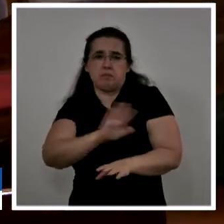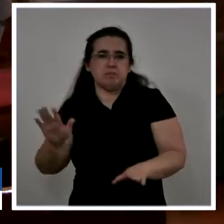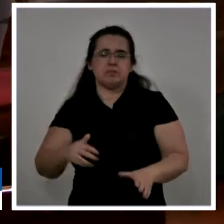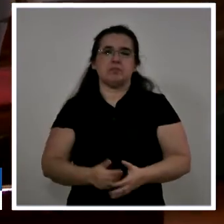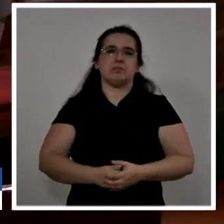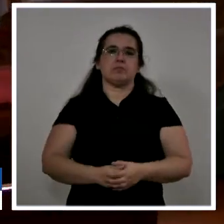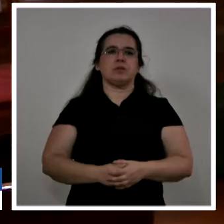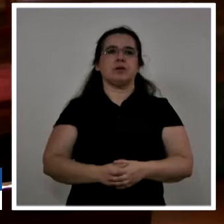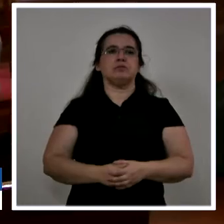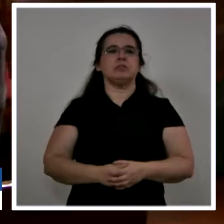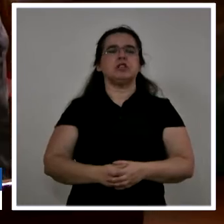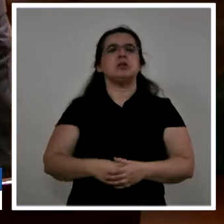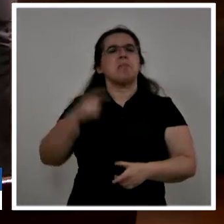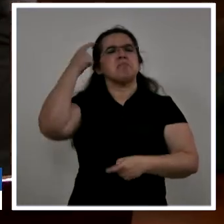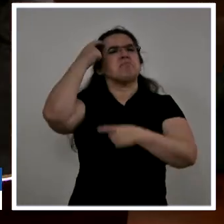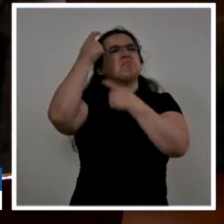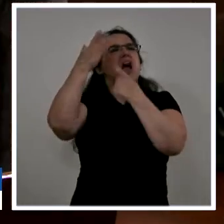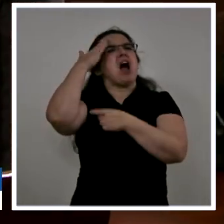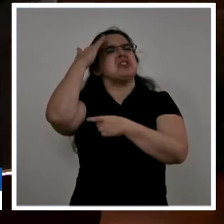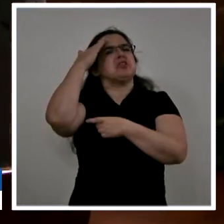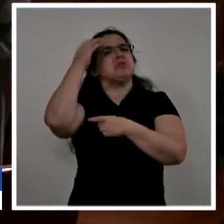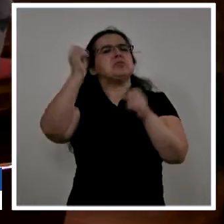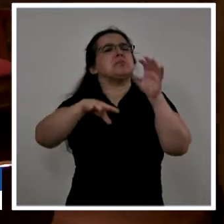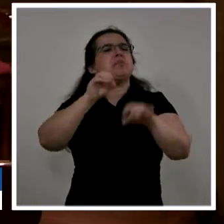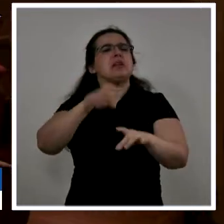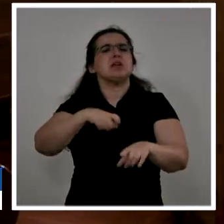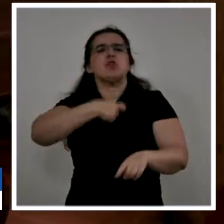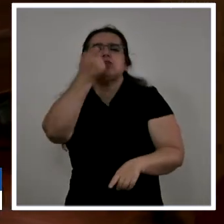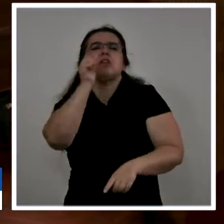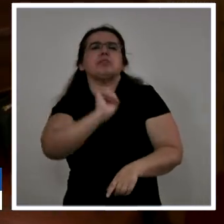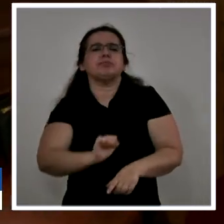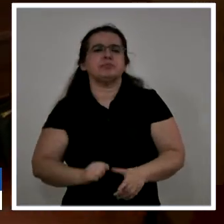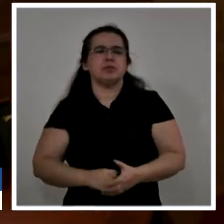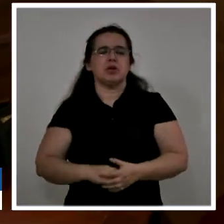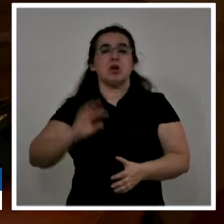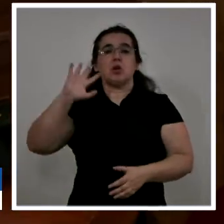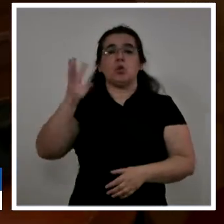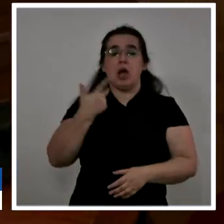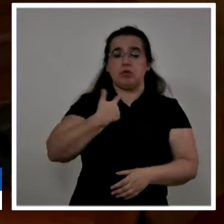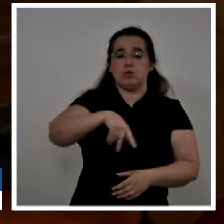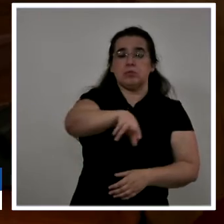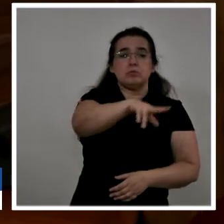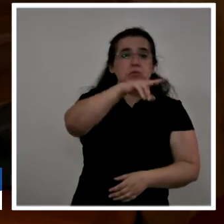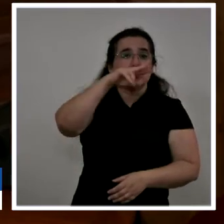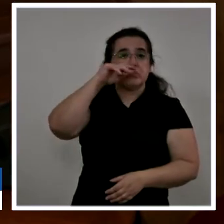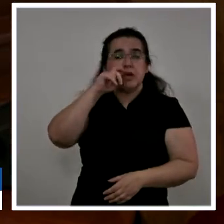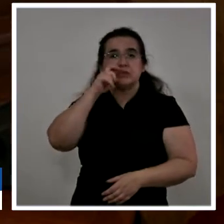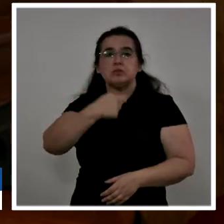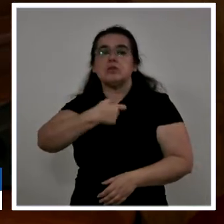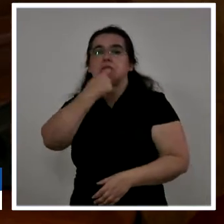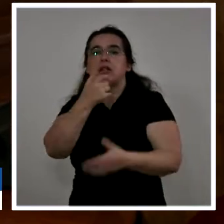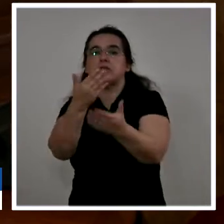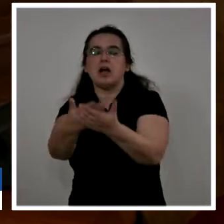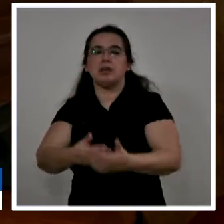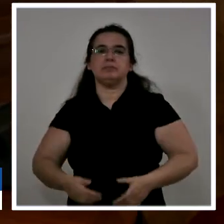you suppose happens? Mas o que é que acham que acontece àquele neto? When they present the smell to the grandchild mouse. Quando aquele